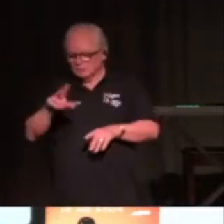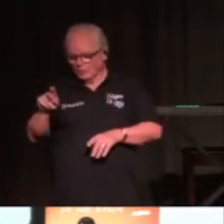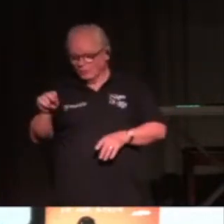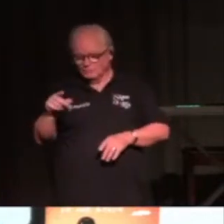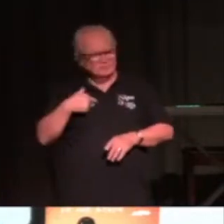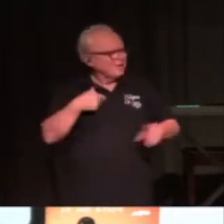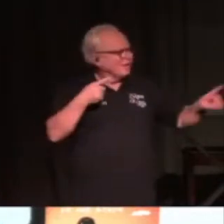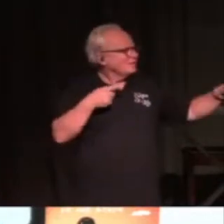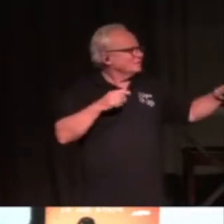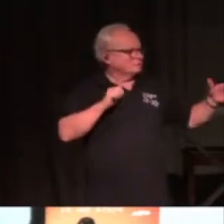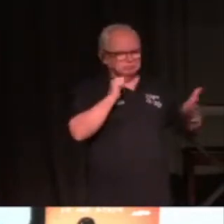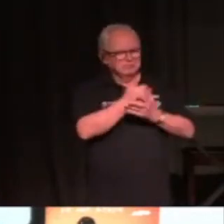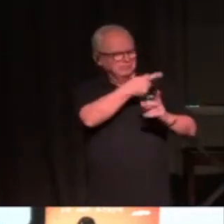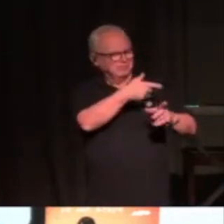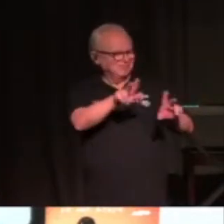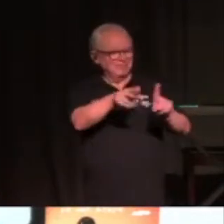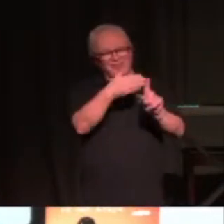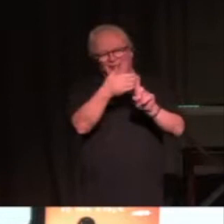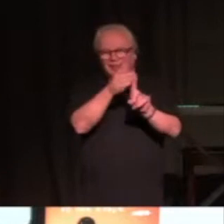I'm getting some brownie points tonight.